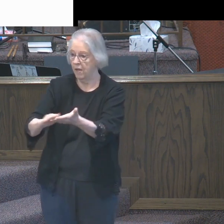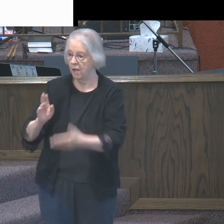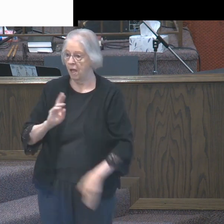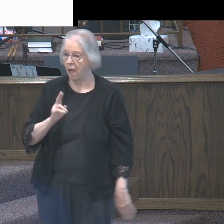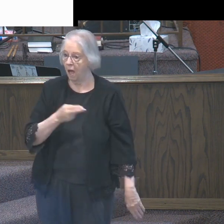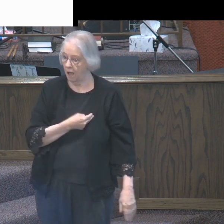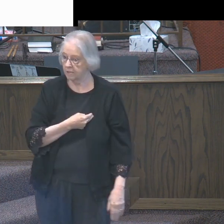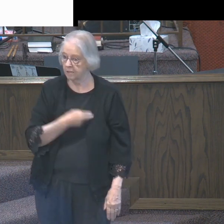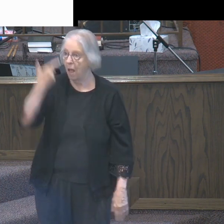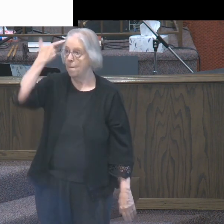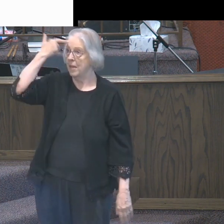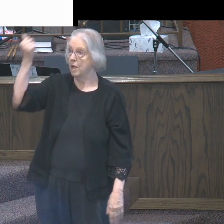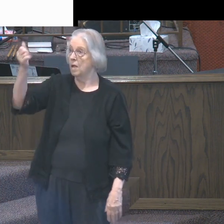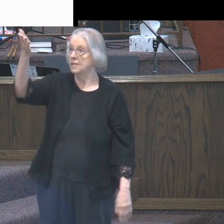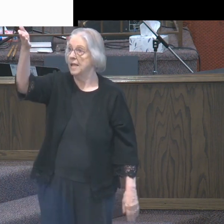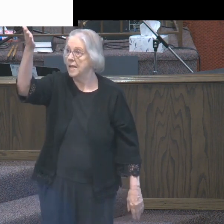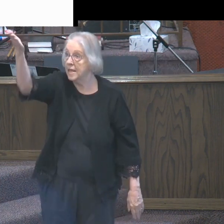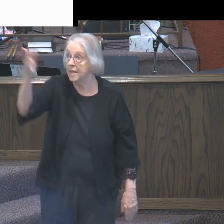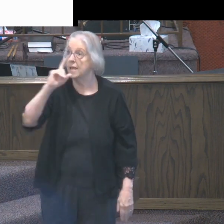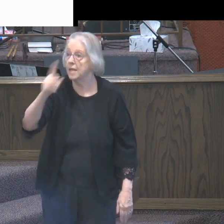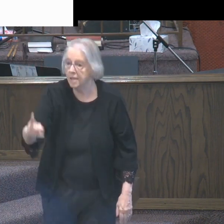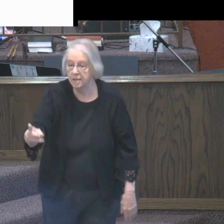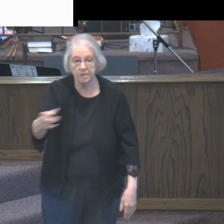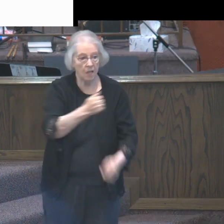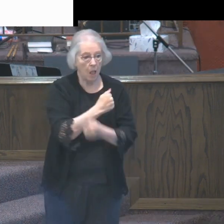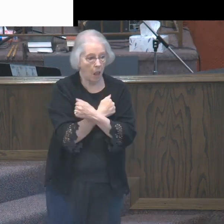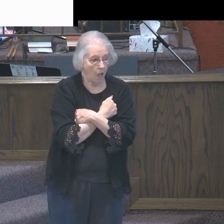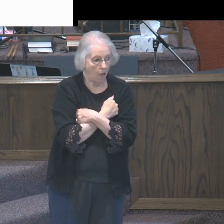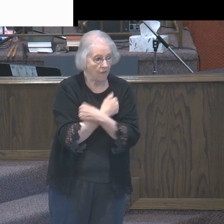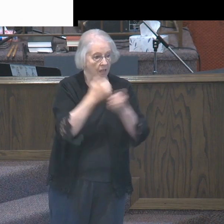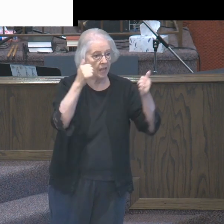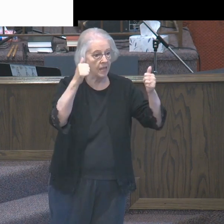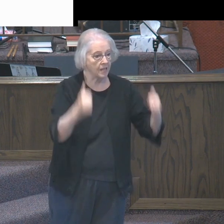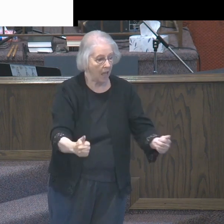loves, because he is love.